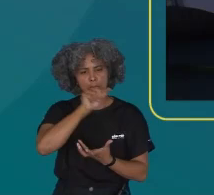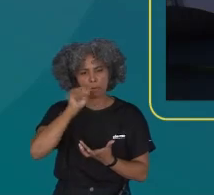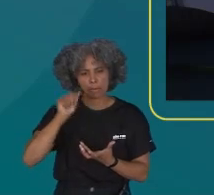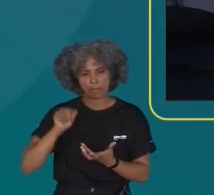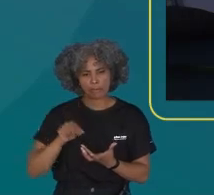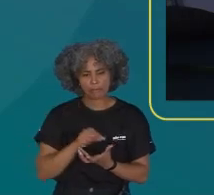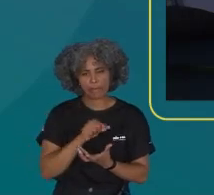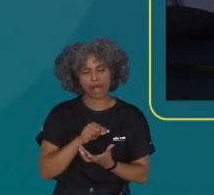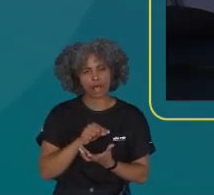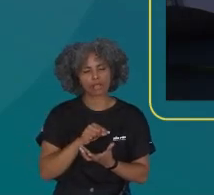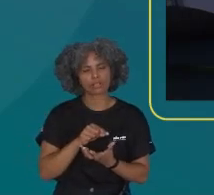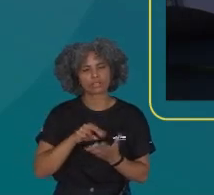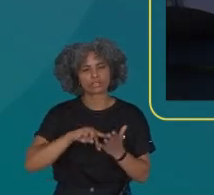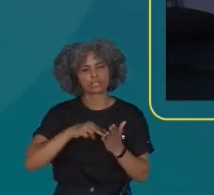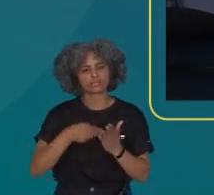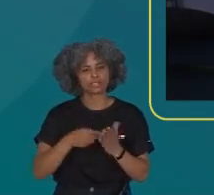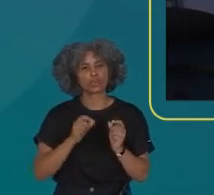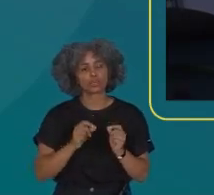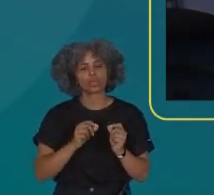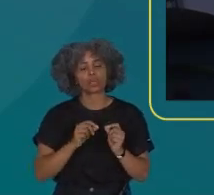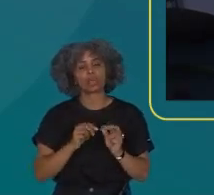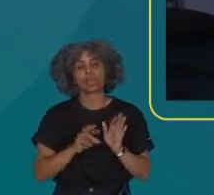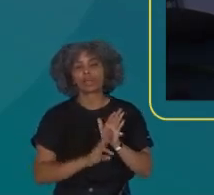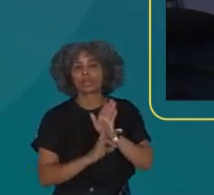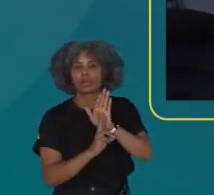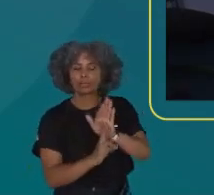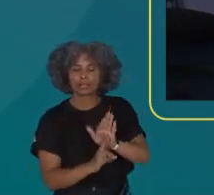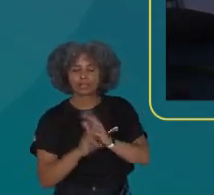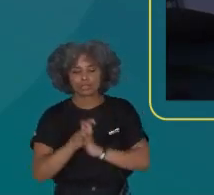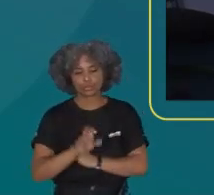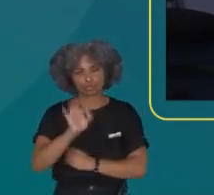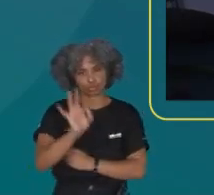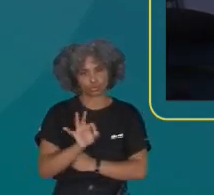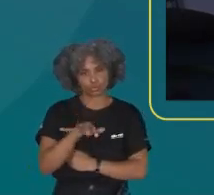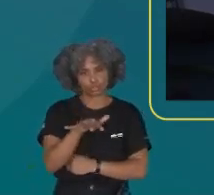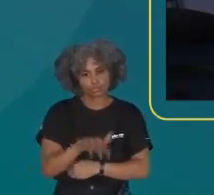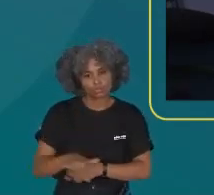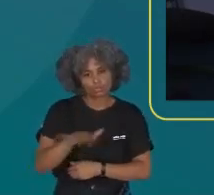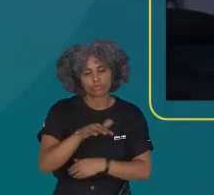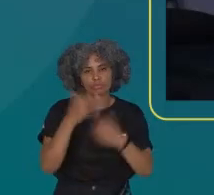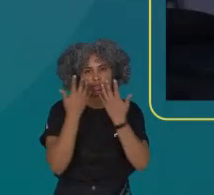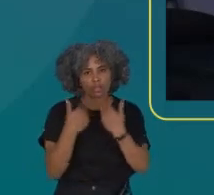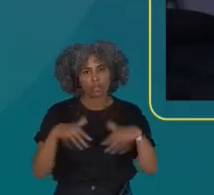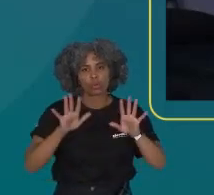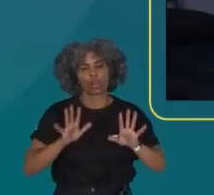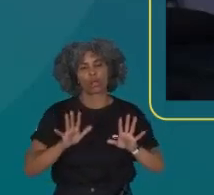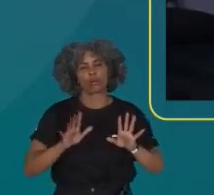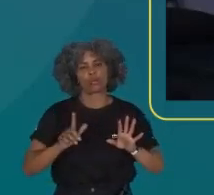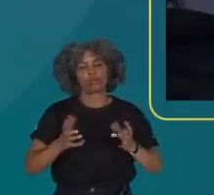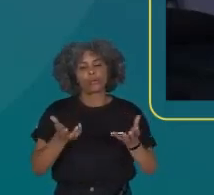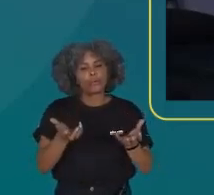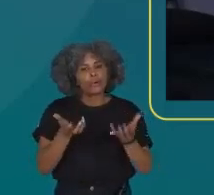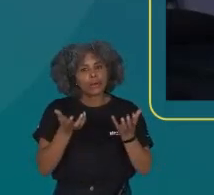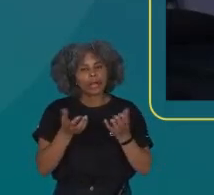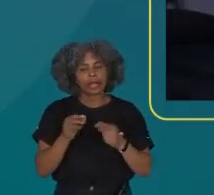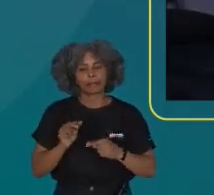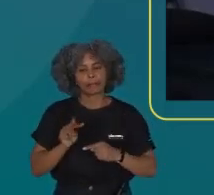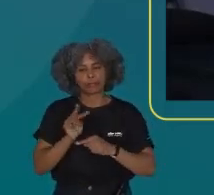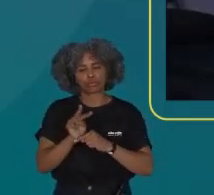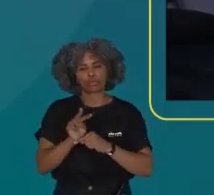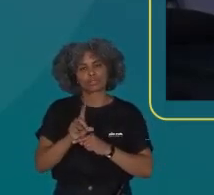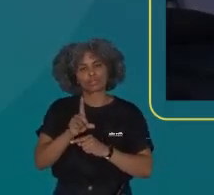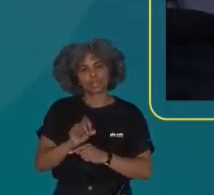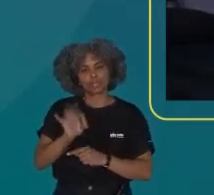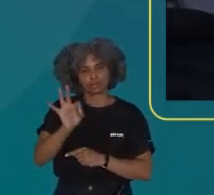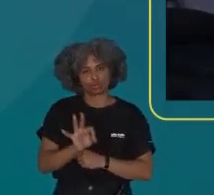natural space, Montreal has the objective of protecting 10% of its territory. But just to achieve that, we